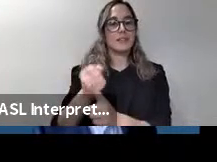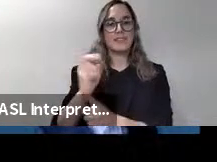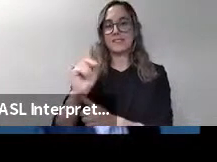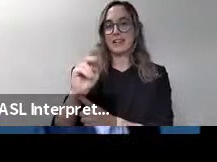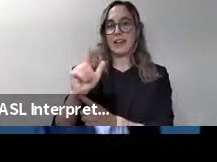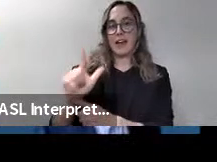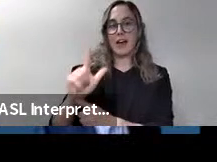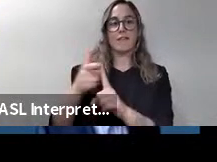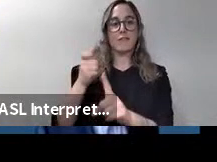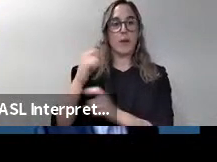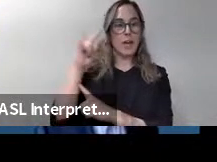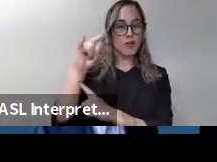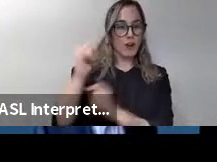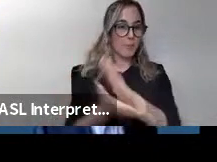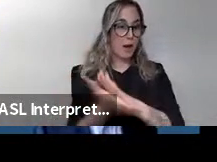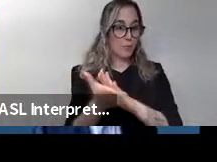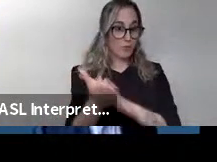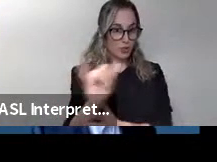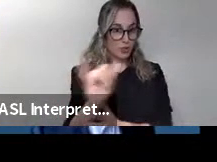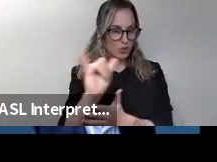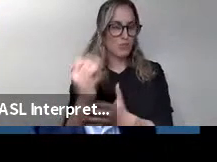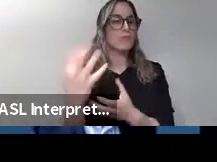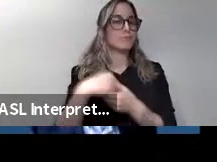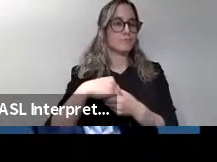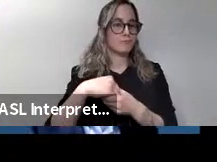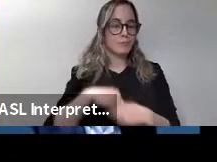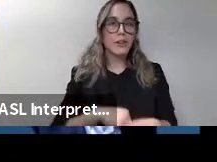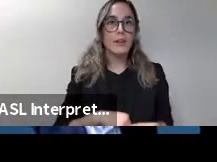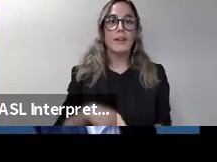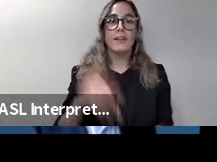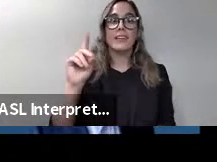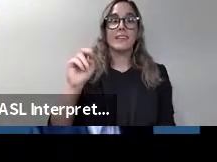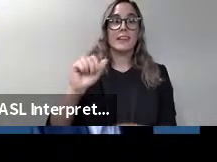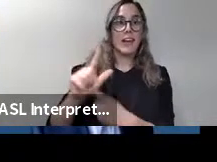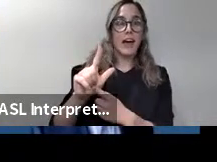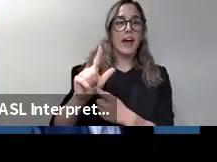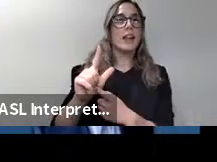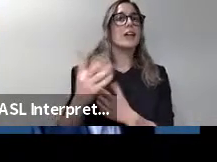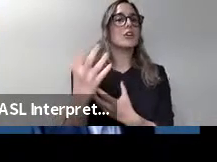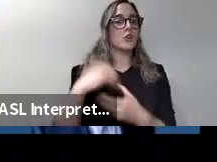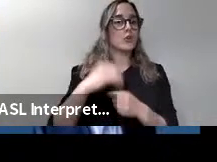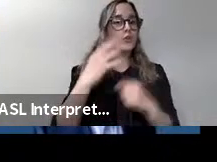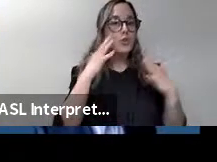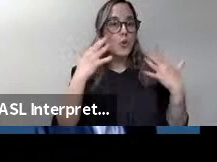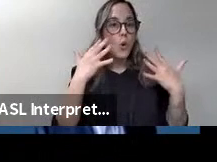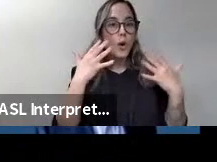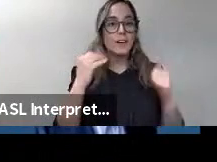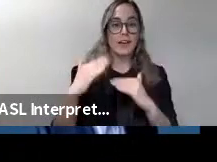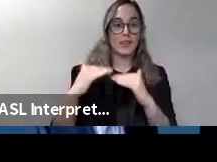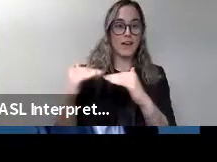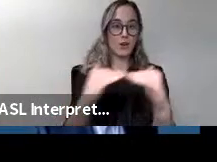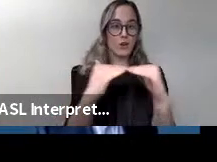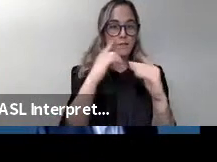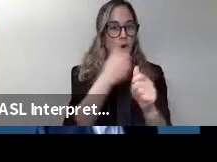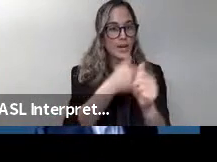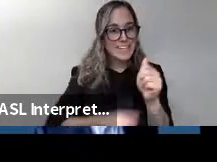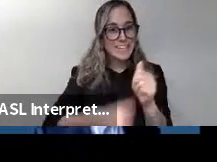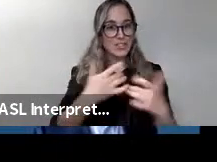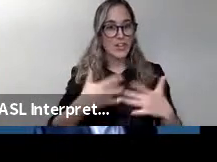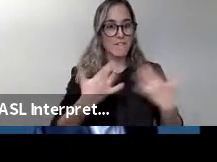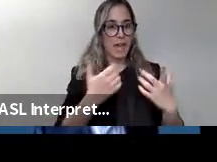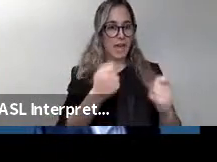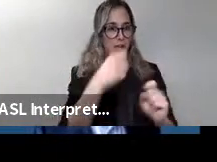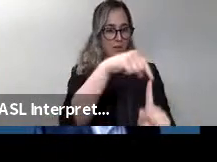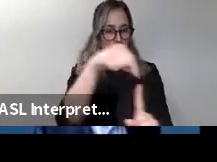operations. This slide depicts the fact that day-night average sound level accounts for noise, the noise level of each event and the numbers of those events